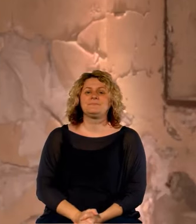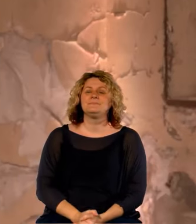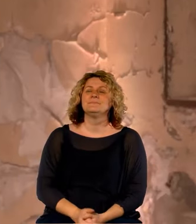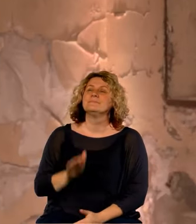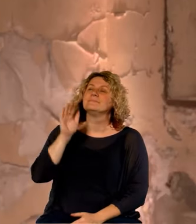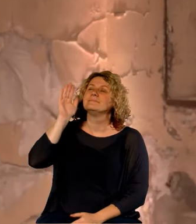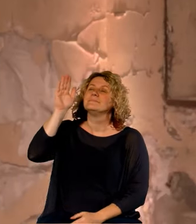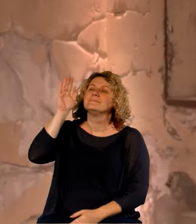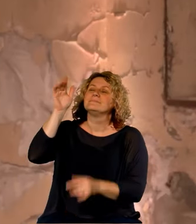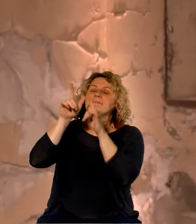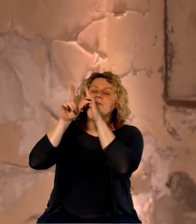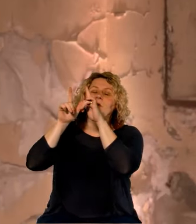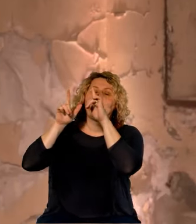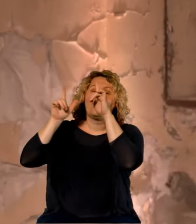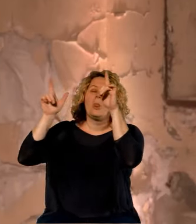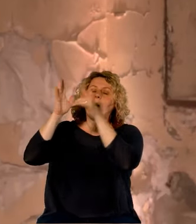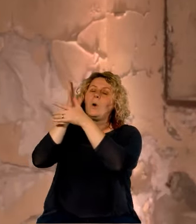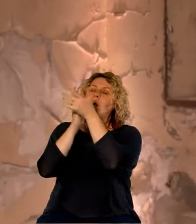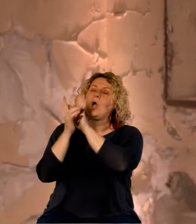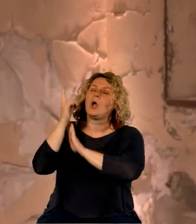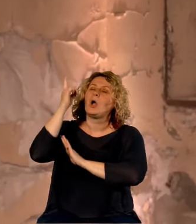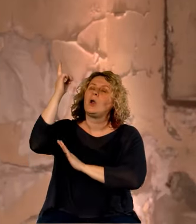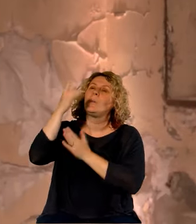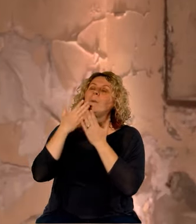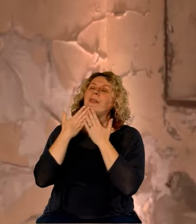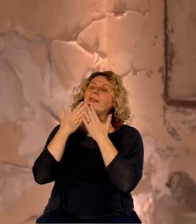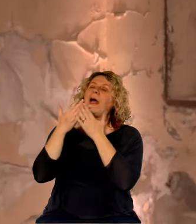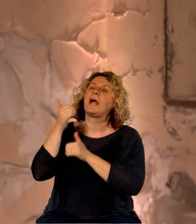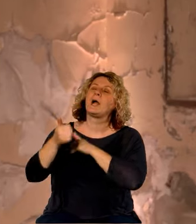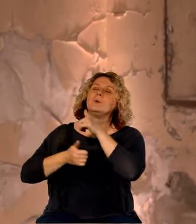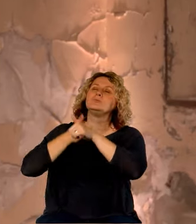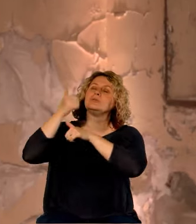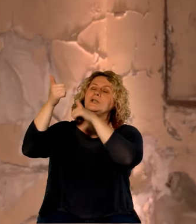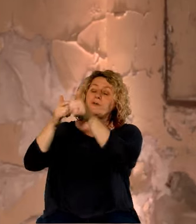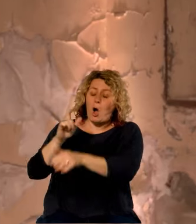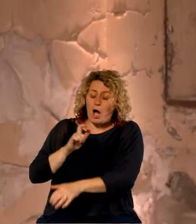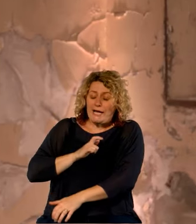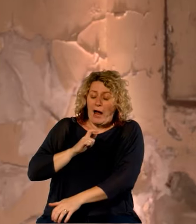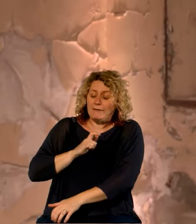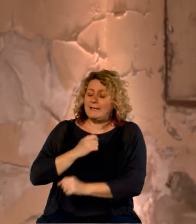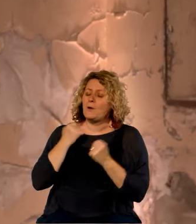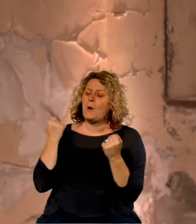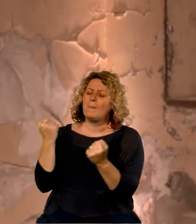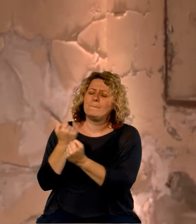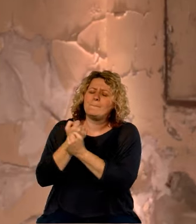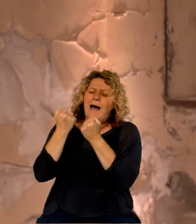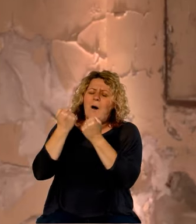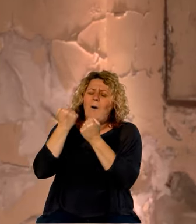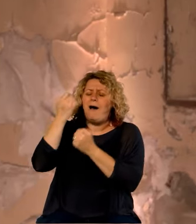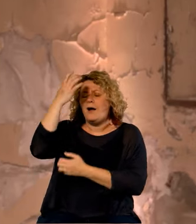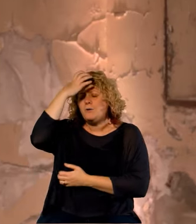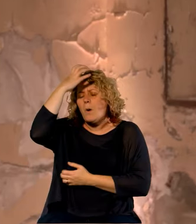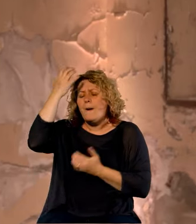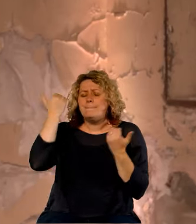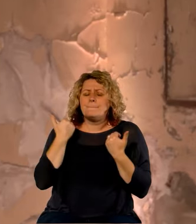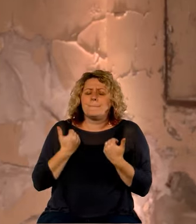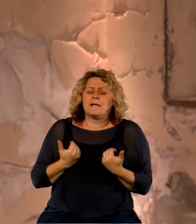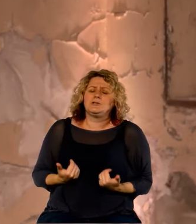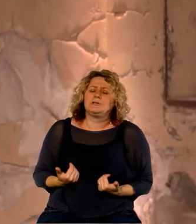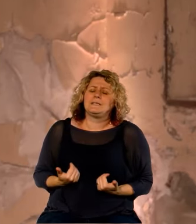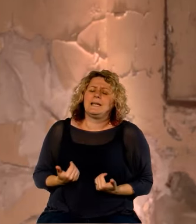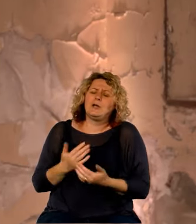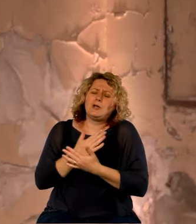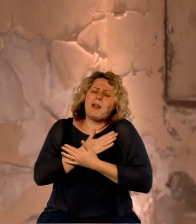Lord God, we thank and praise you for your character, your power and majesty, as well as your love, mercy and